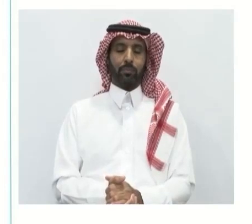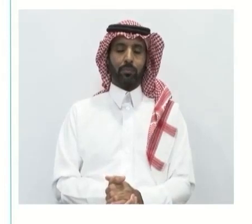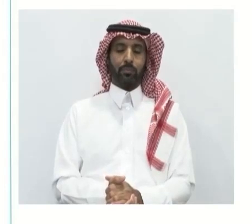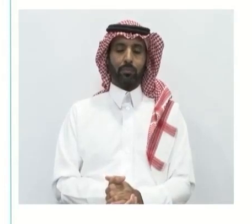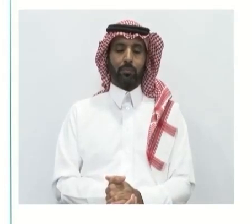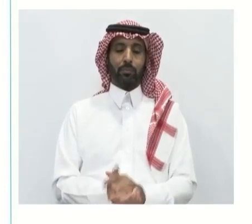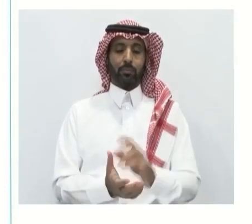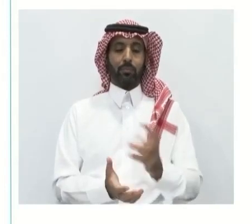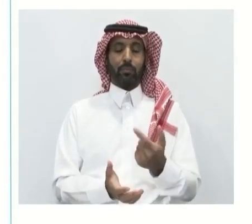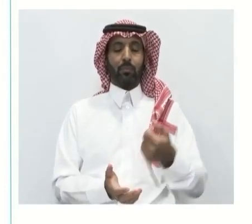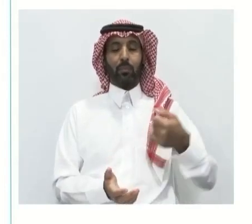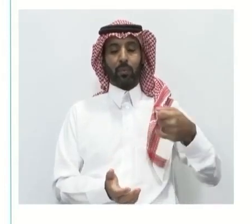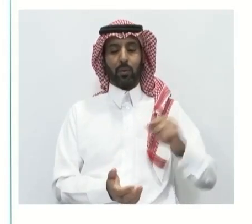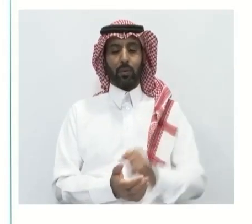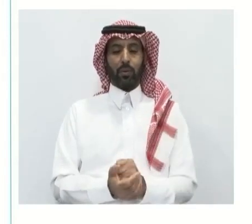example, the first one,